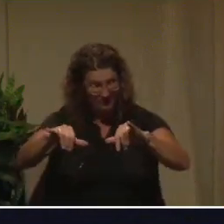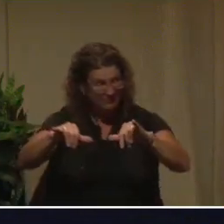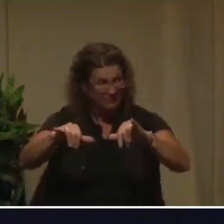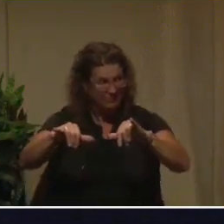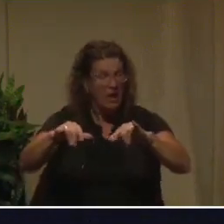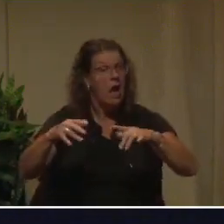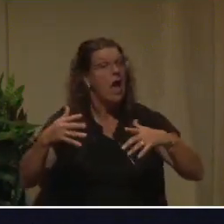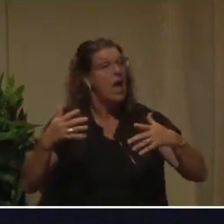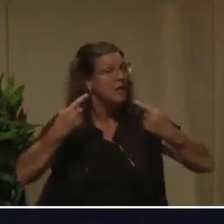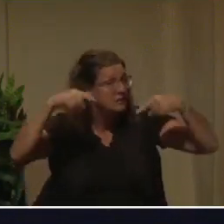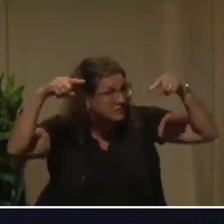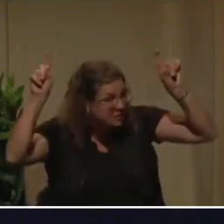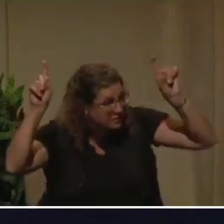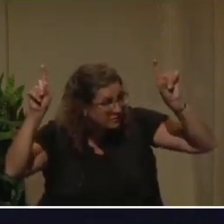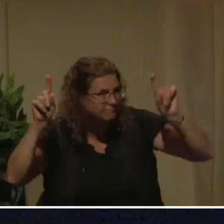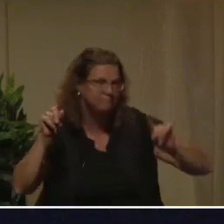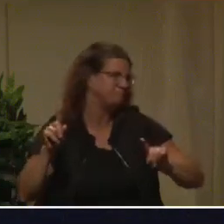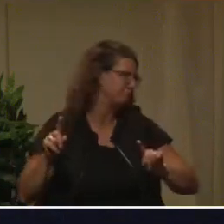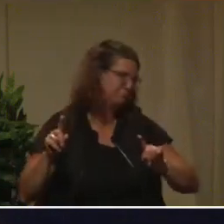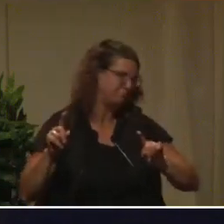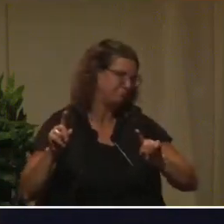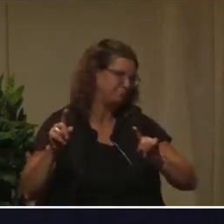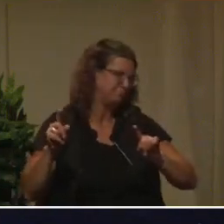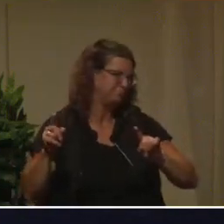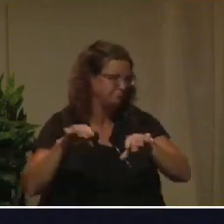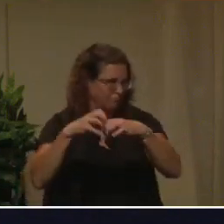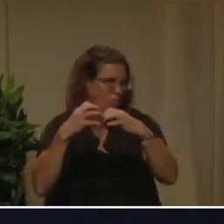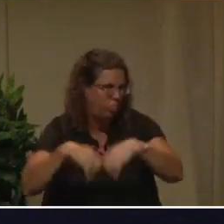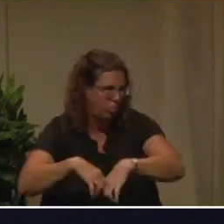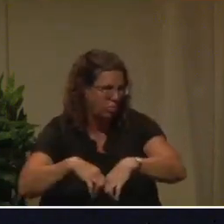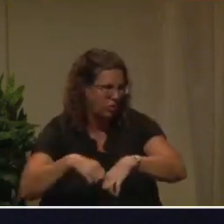early, and they discovered that